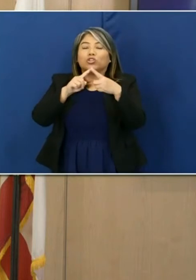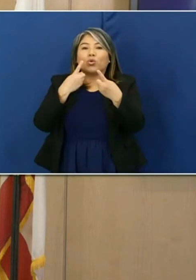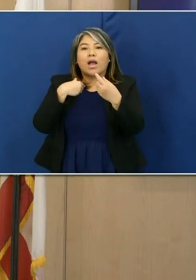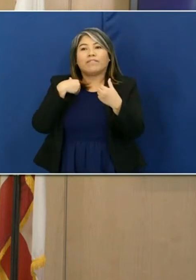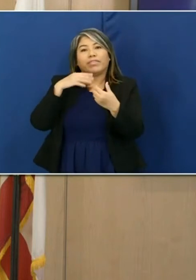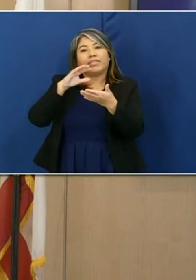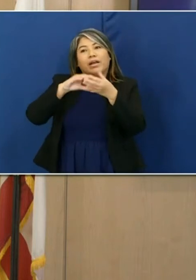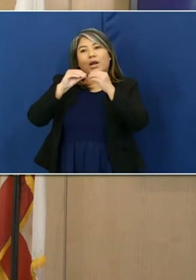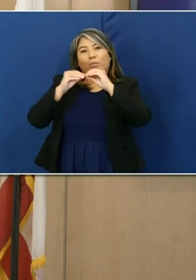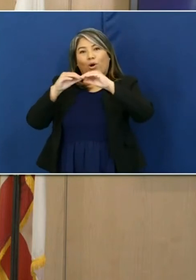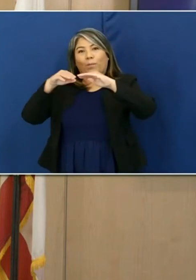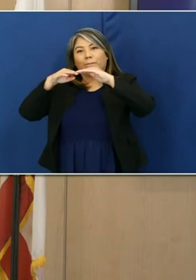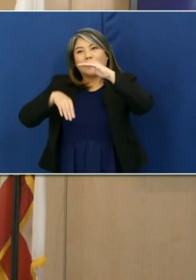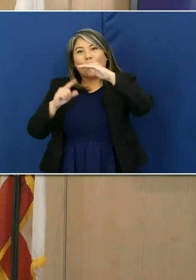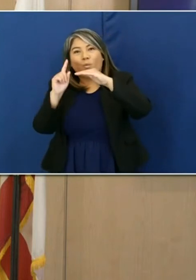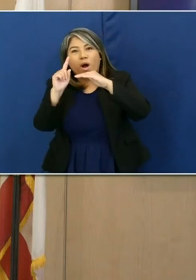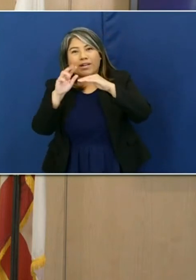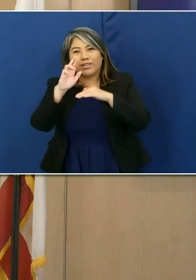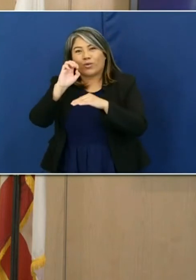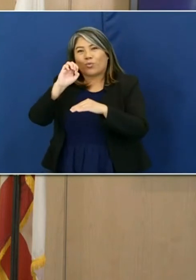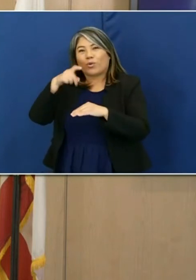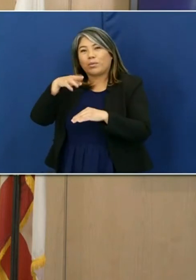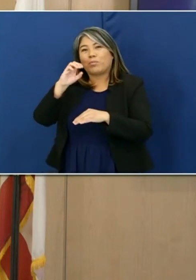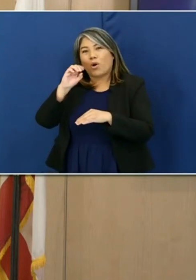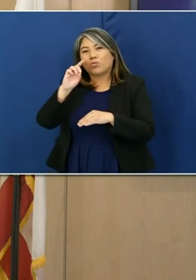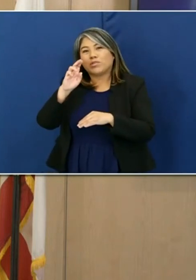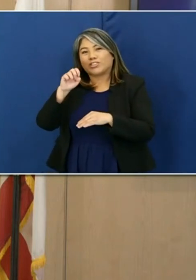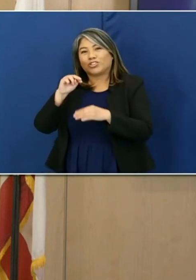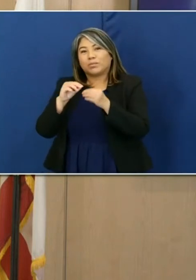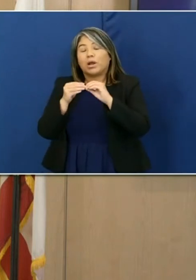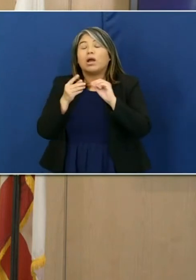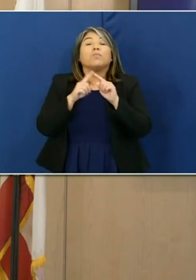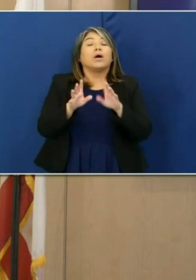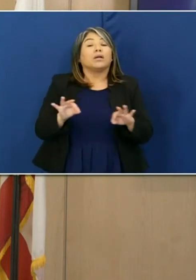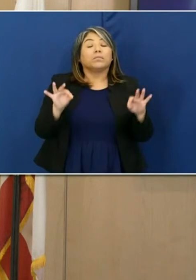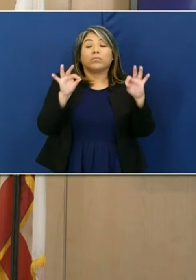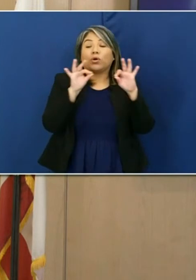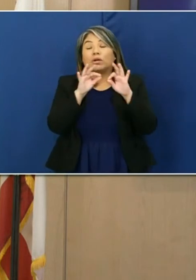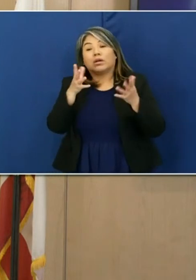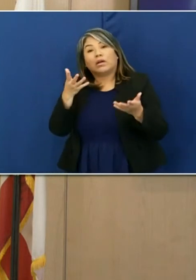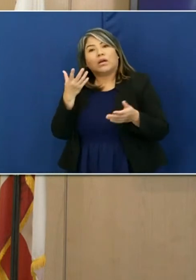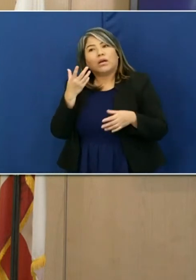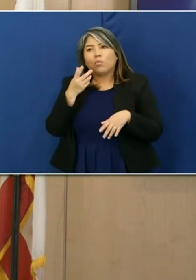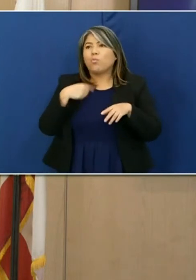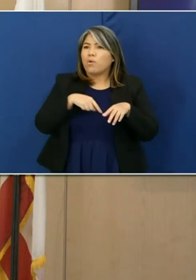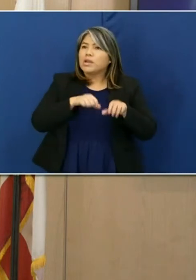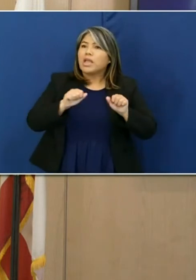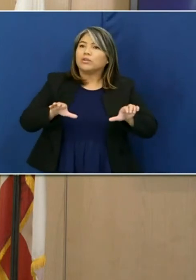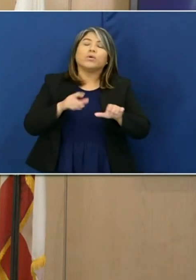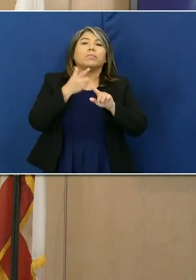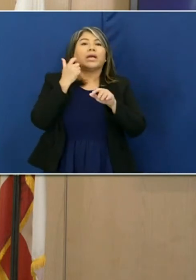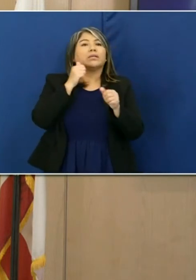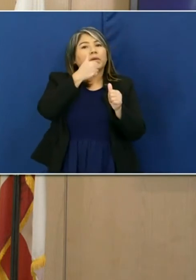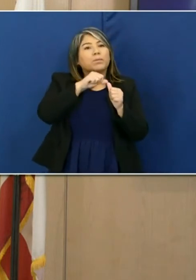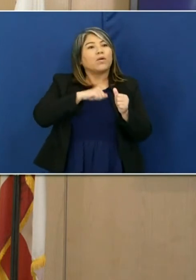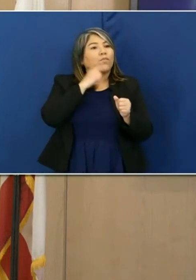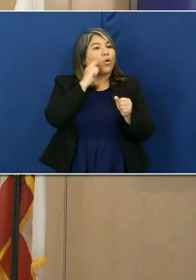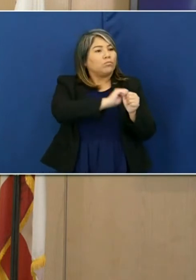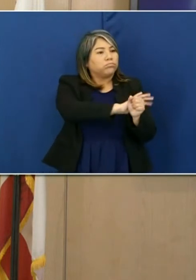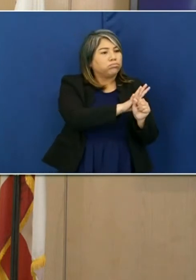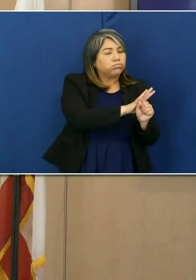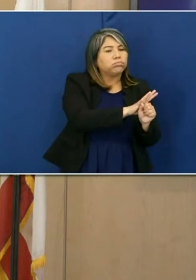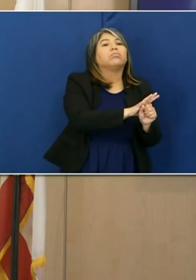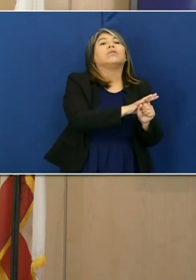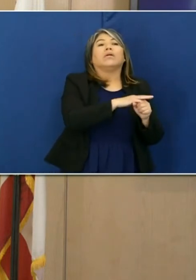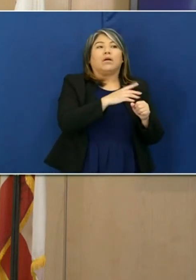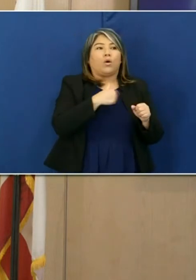below 1. Importantly, it doesn't mean we can't do it, because the things that work for the normal version of coronavirus is also going to